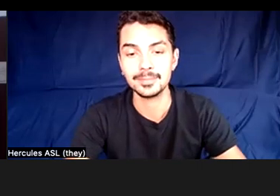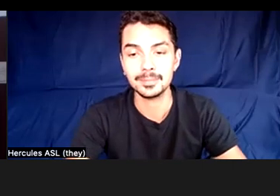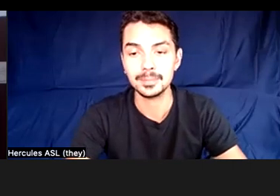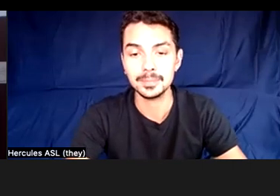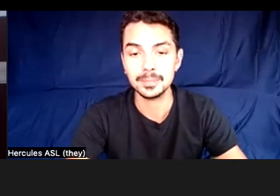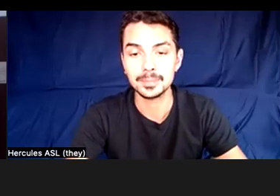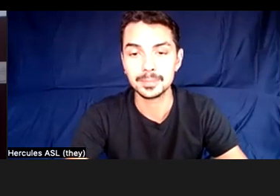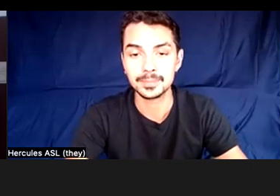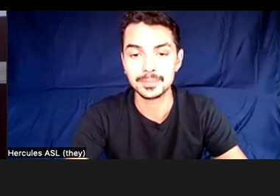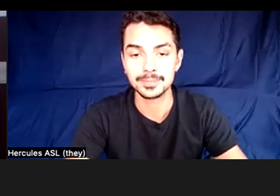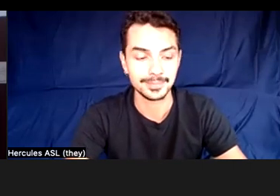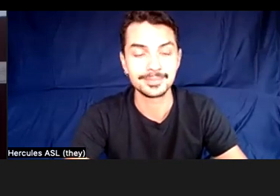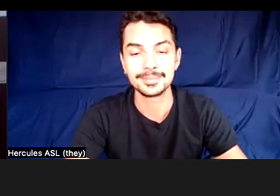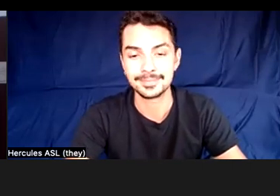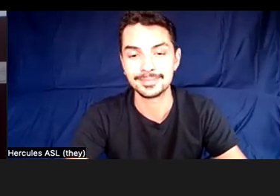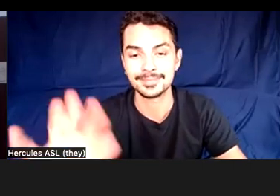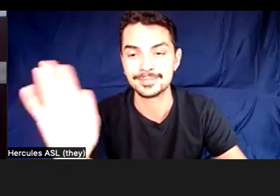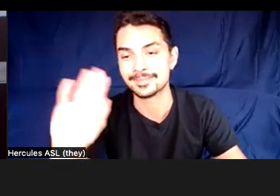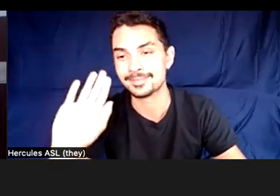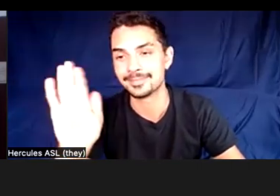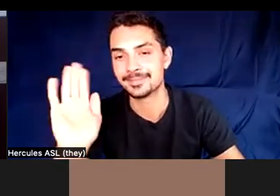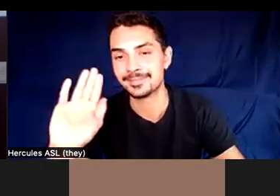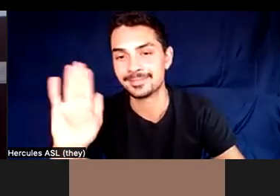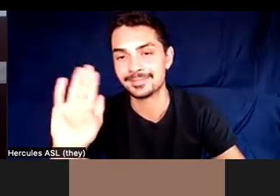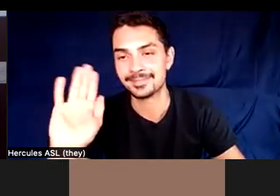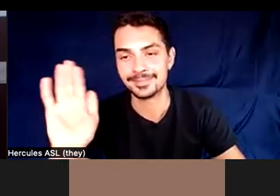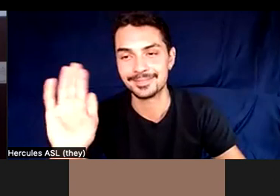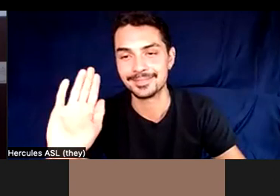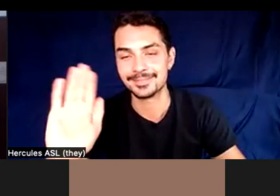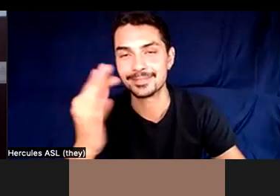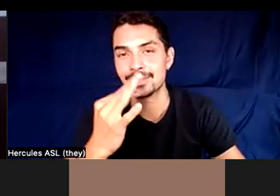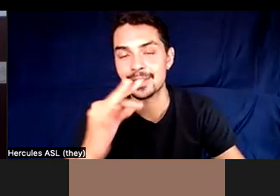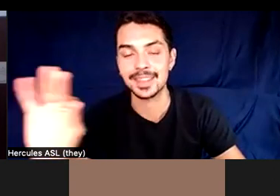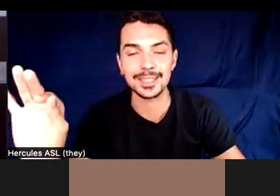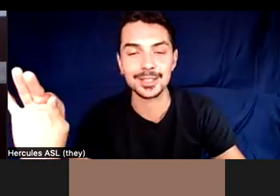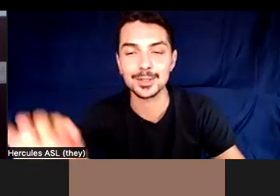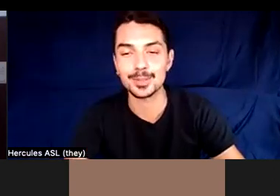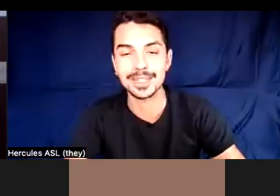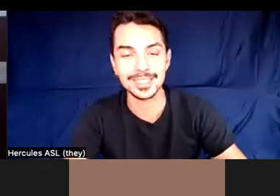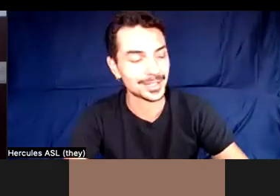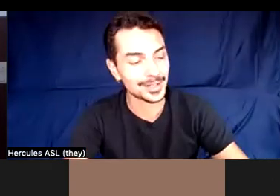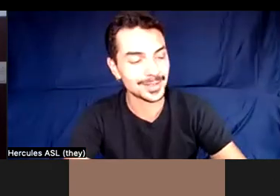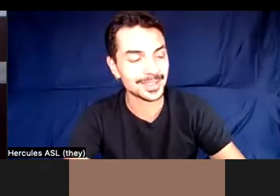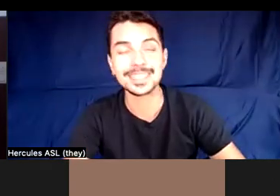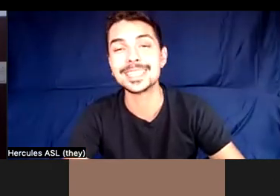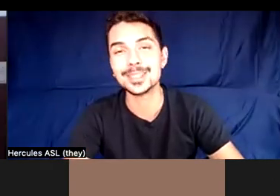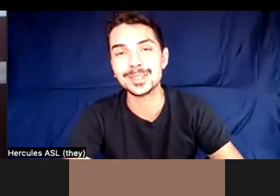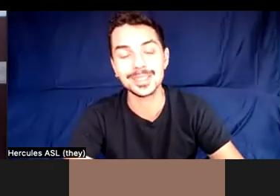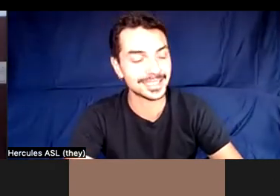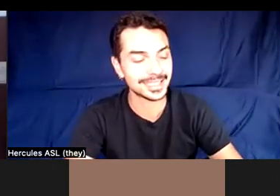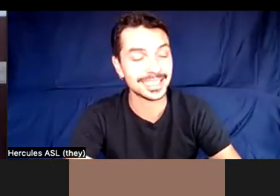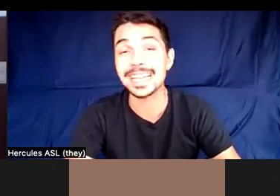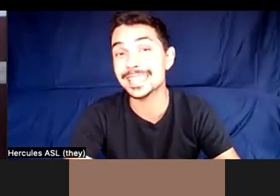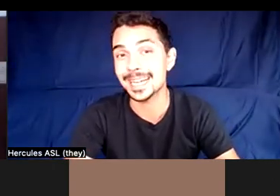All right, Nora and Hercules, I think you're free to go. Thank you so much. Thank you so much. No, see